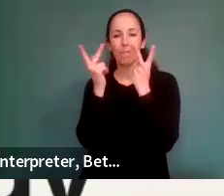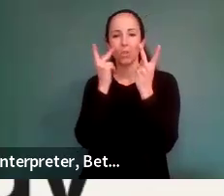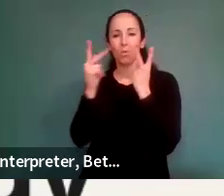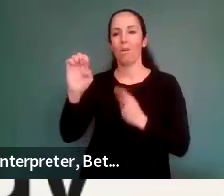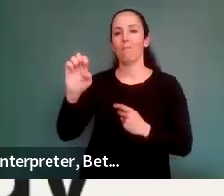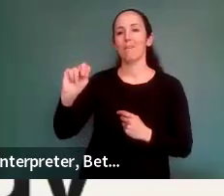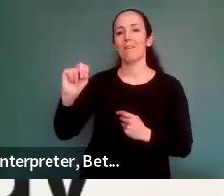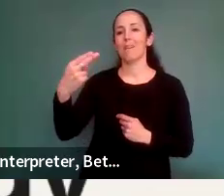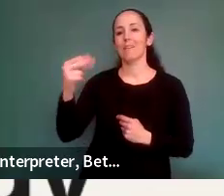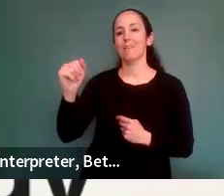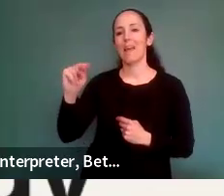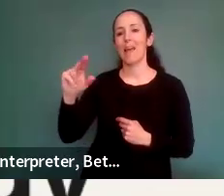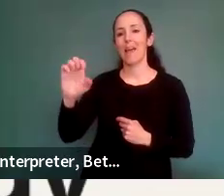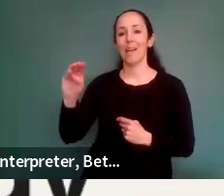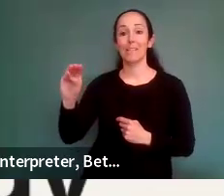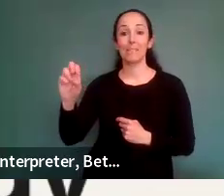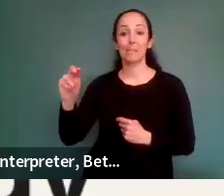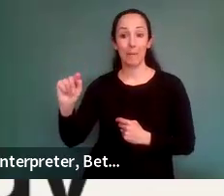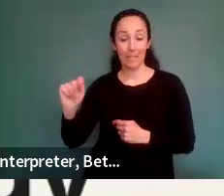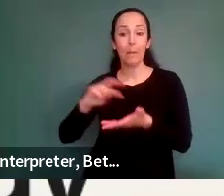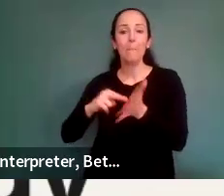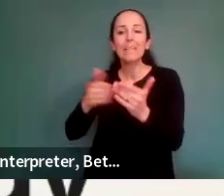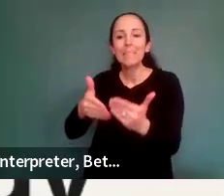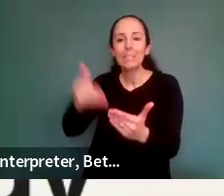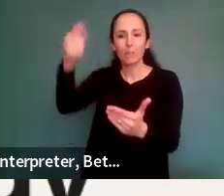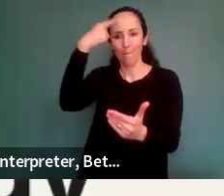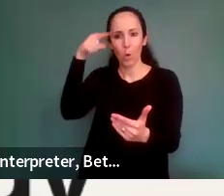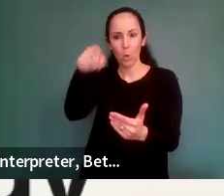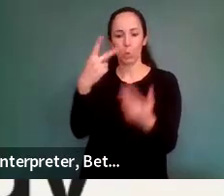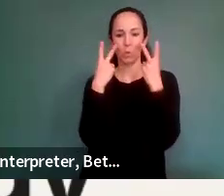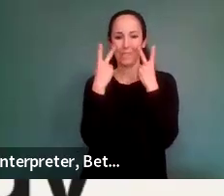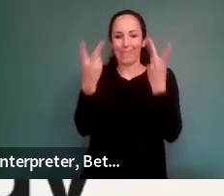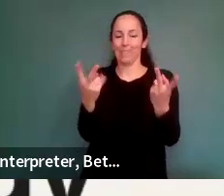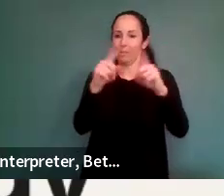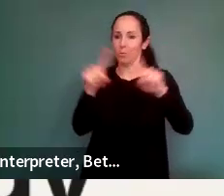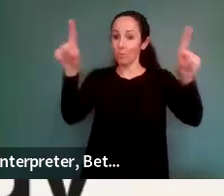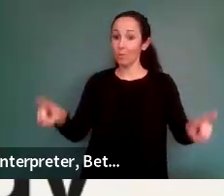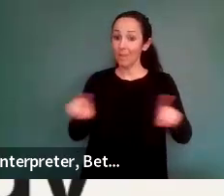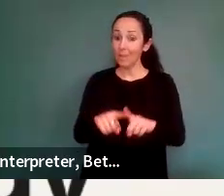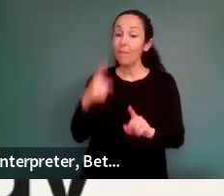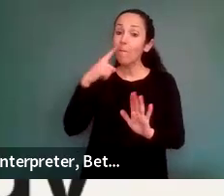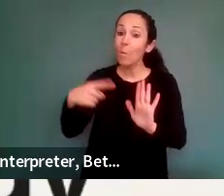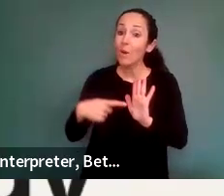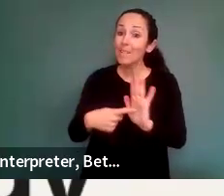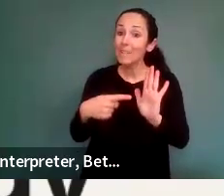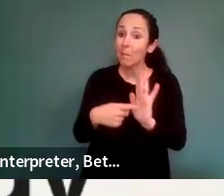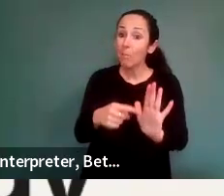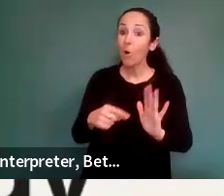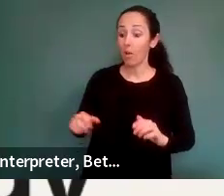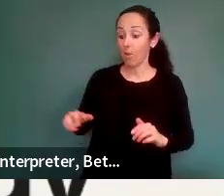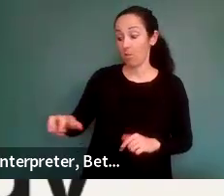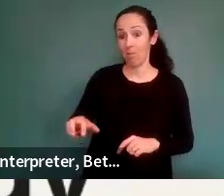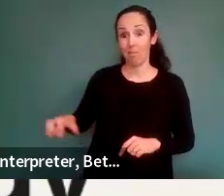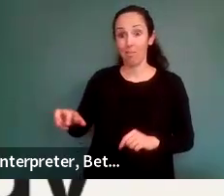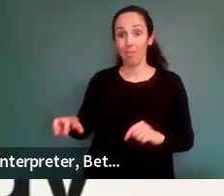screen viewing ease. So you can enlarge the cursor, make it a different